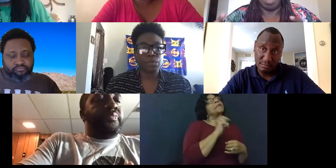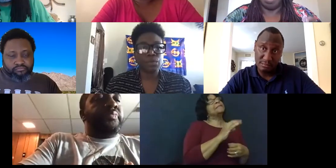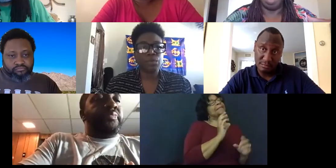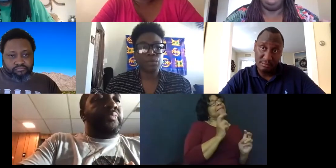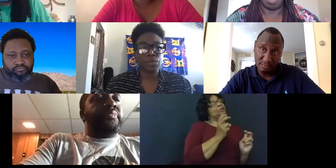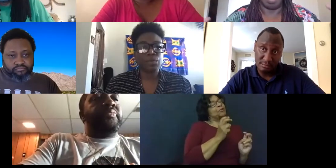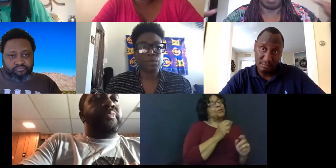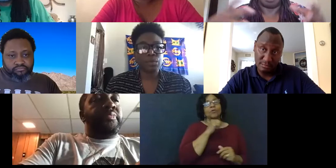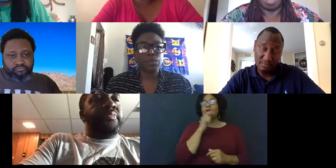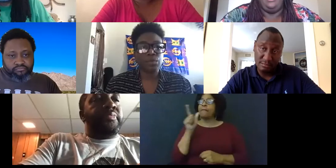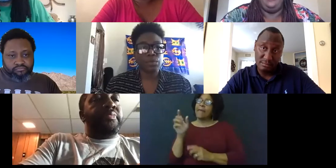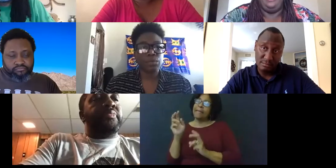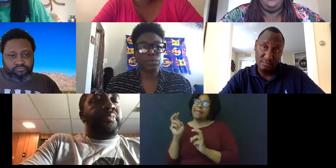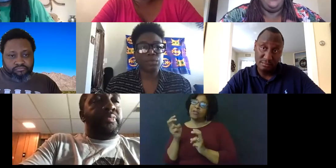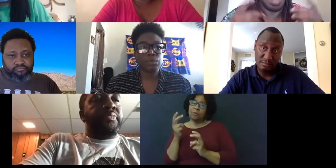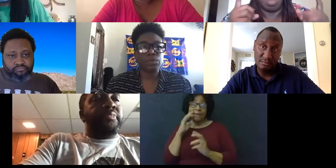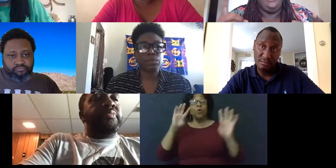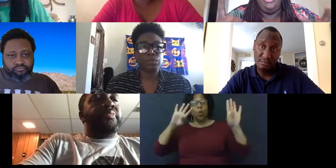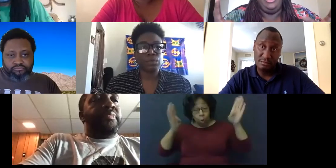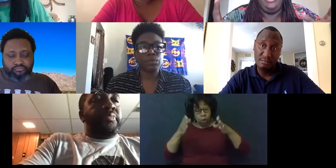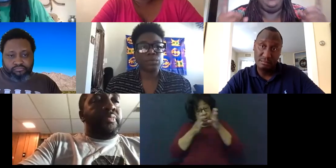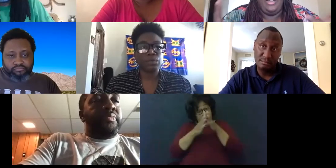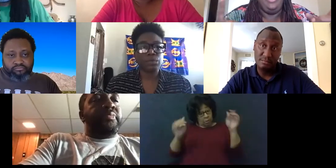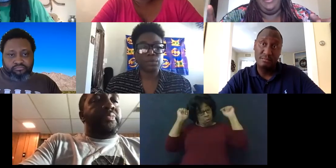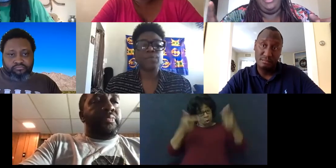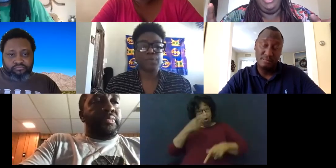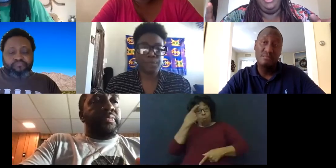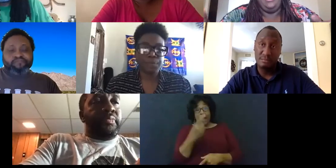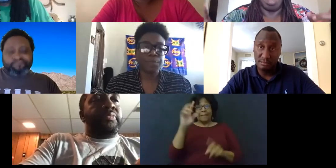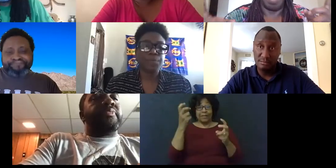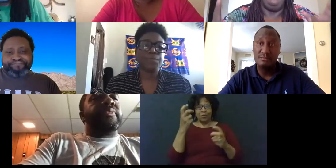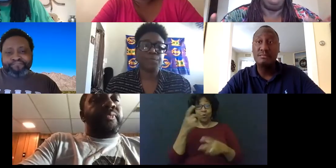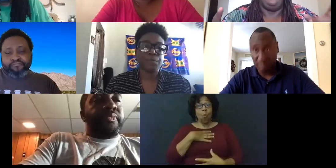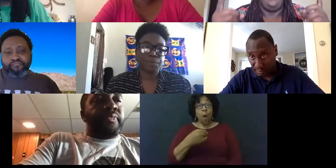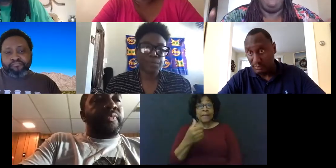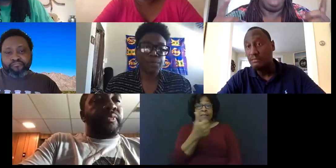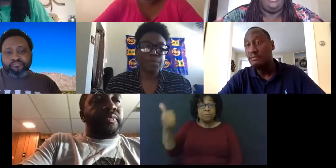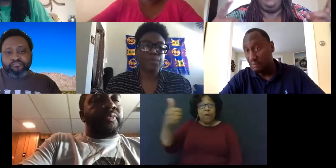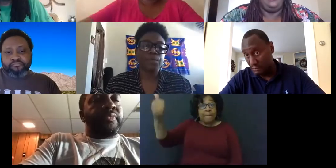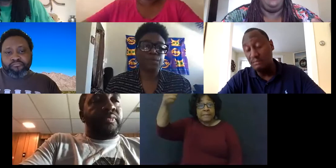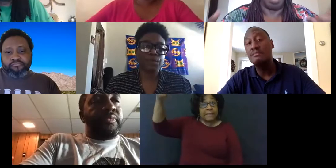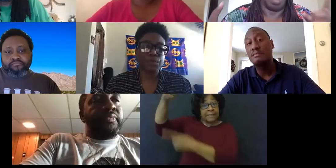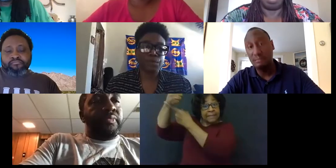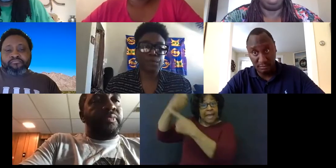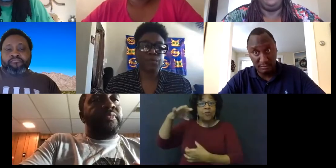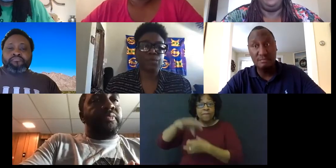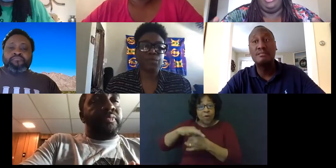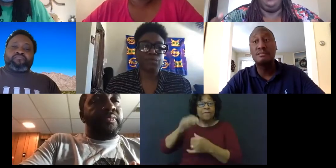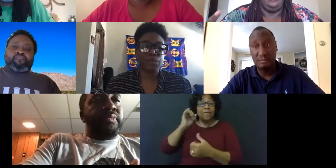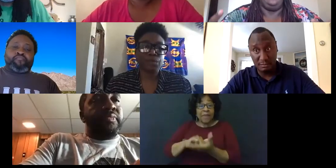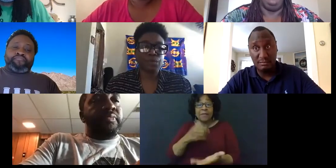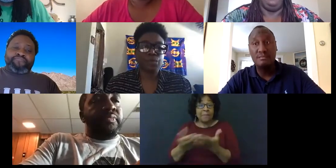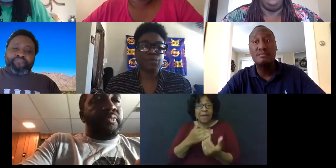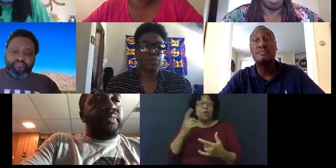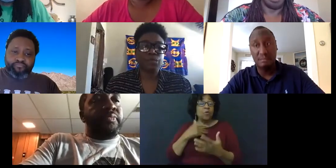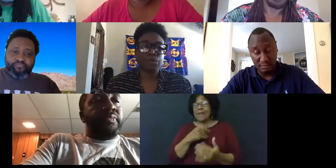I'm voting on this issue. When you look at it all together, it is one issue. It's white supremacy. And they're voting for it every single time, regardless of what their actual